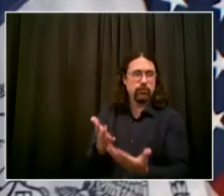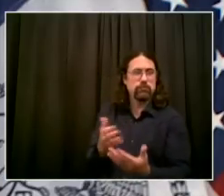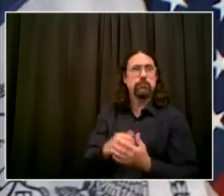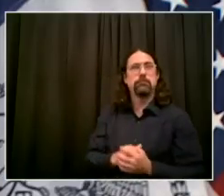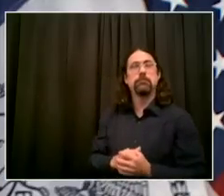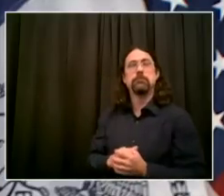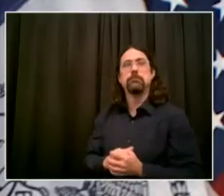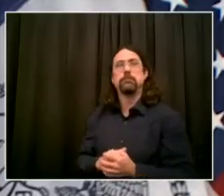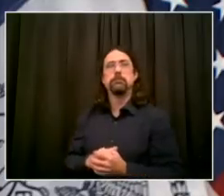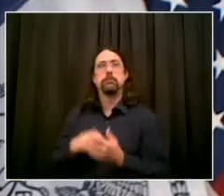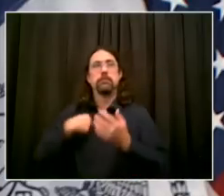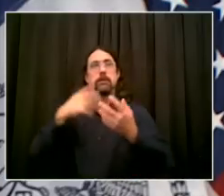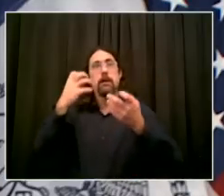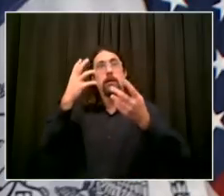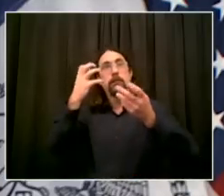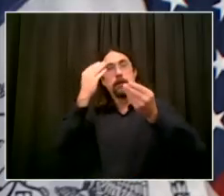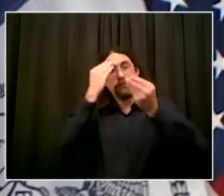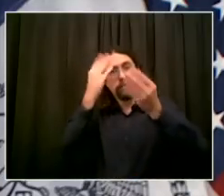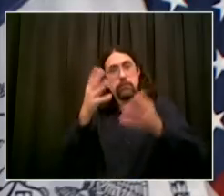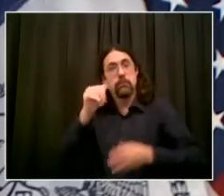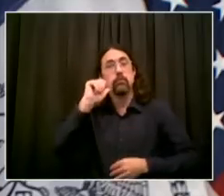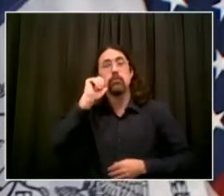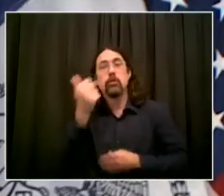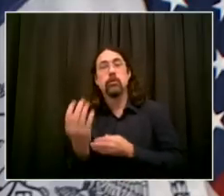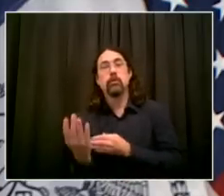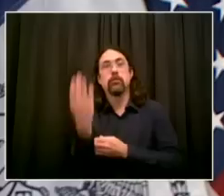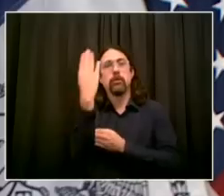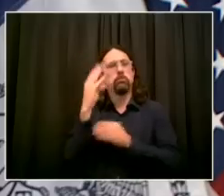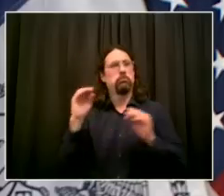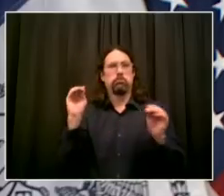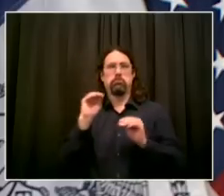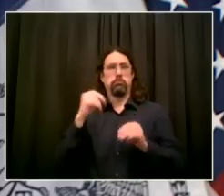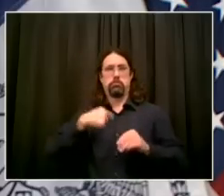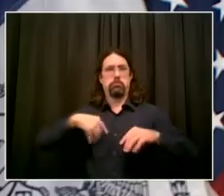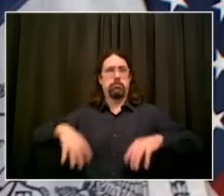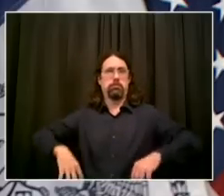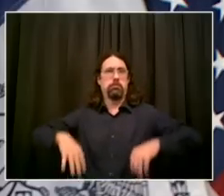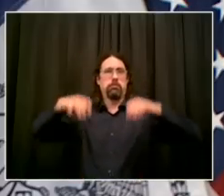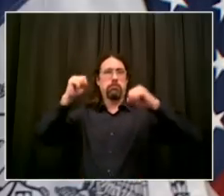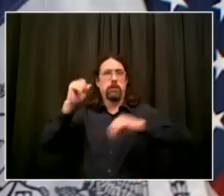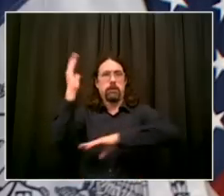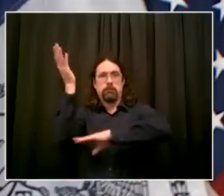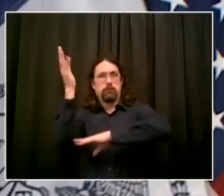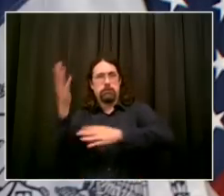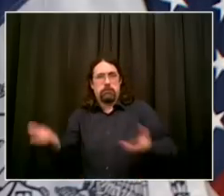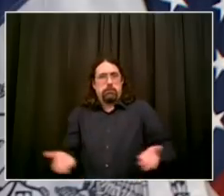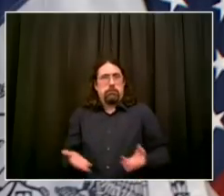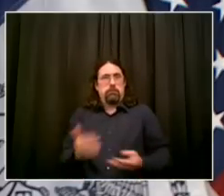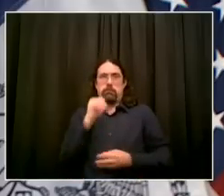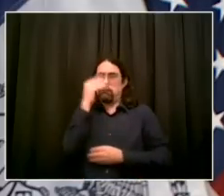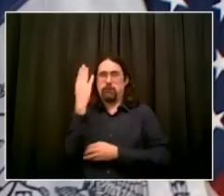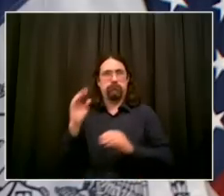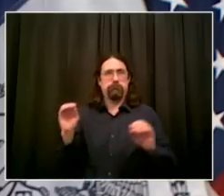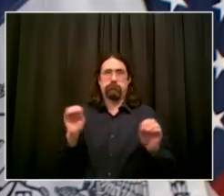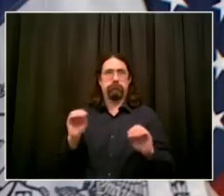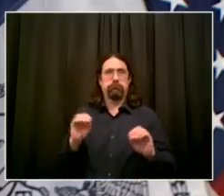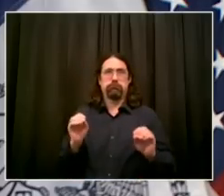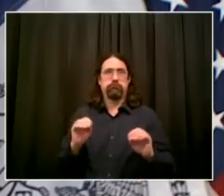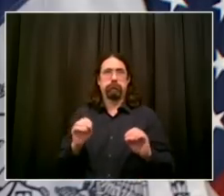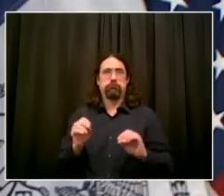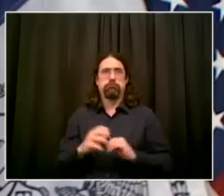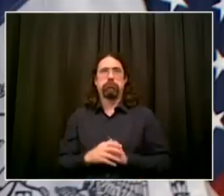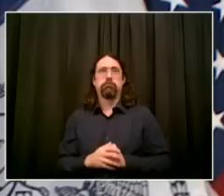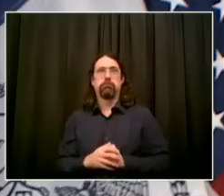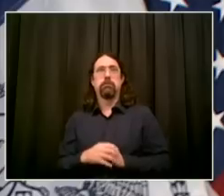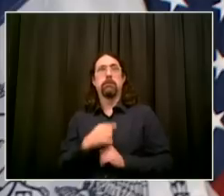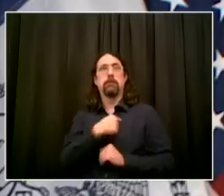tomorrow and we'll resume next week. Monday is, in fact, a city holiday, so the next scheduled press conference will be for Tuesday. A